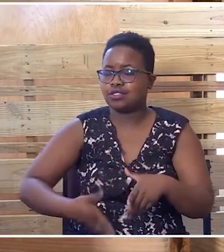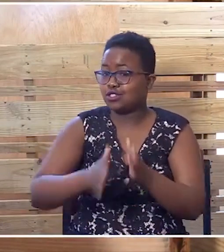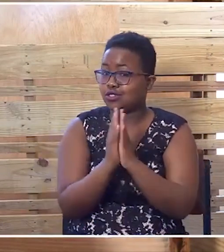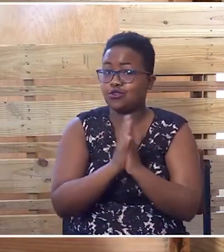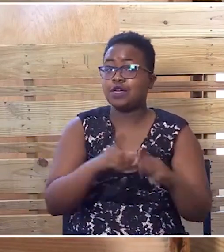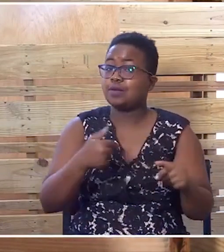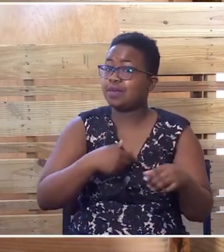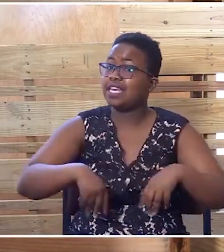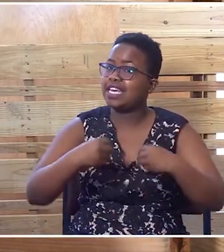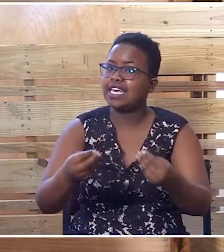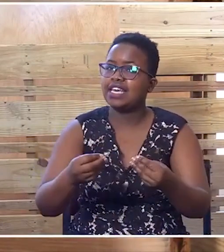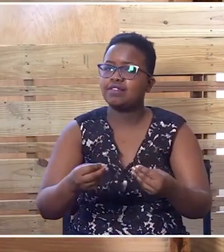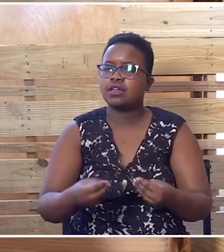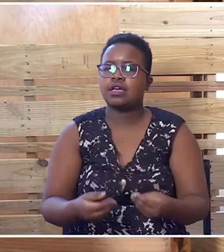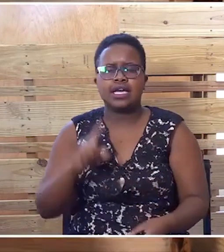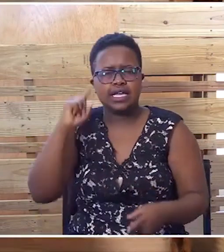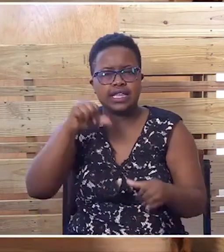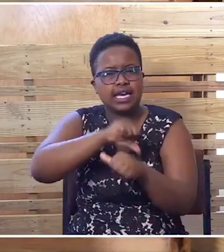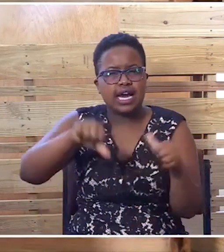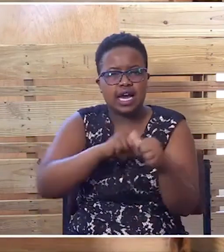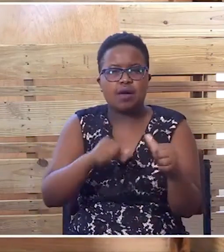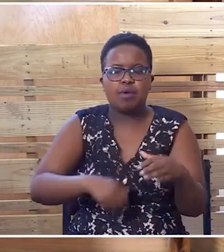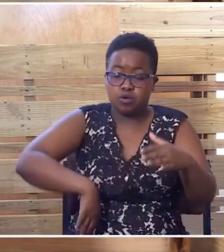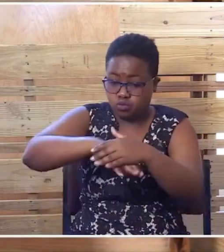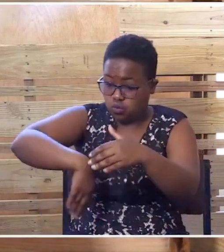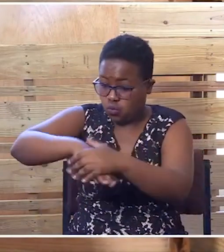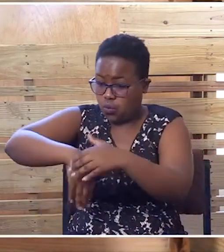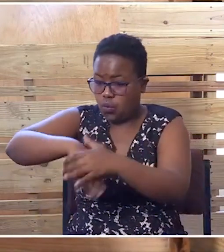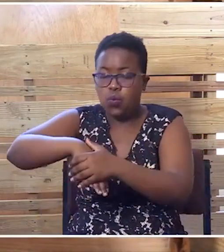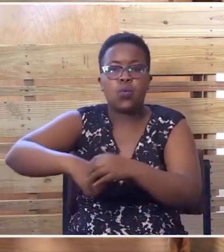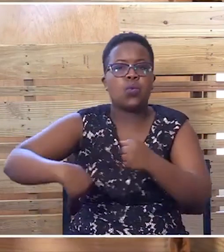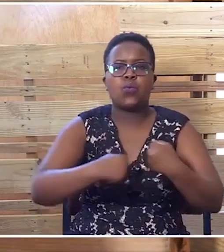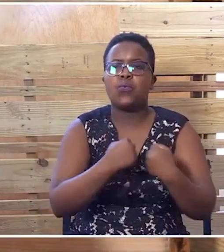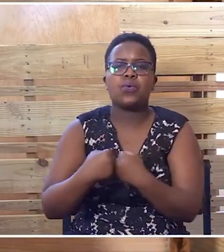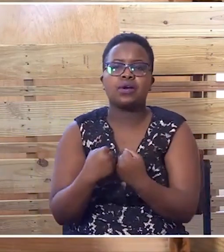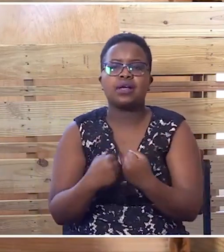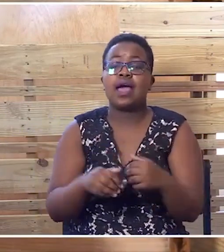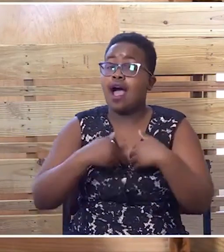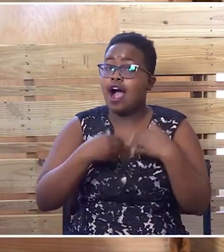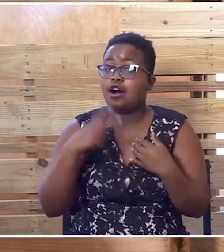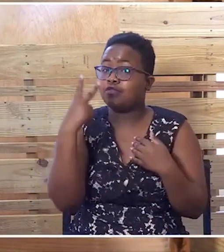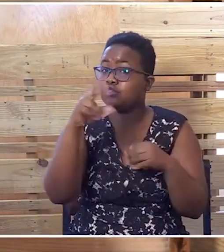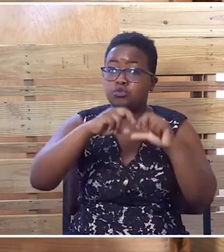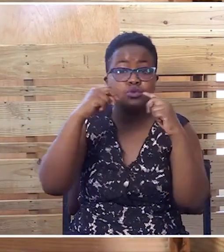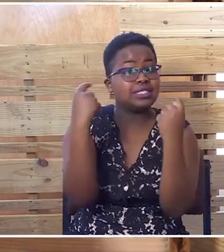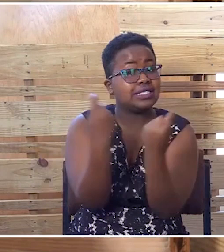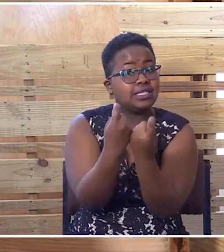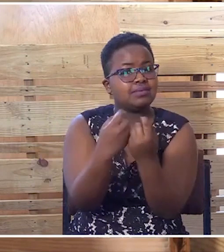this. Think about a football match. You know, it has two teams that goes